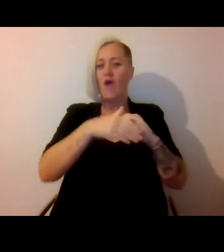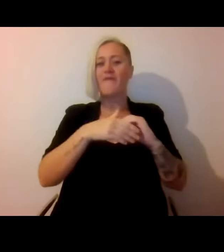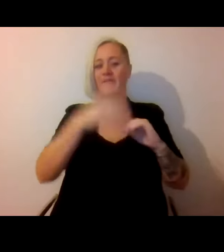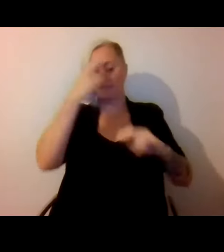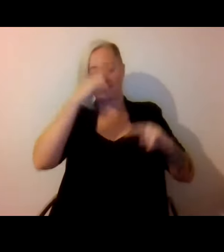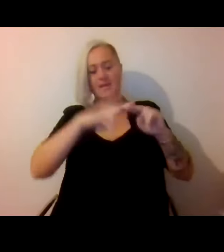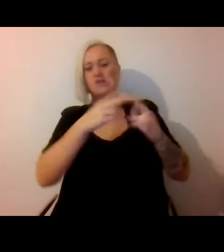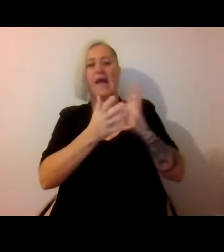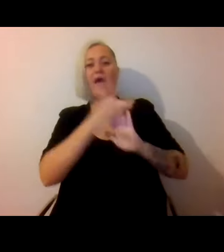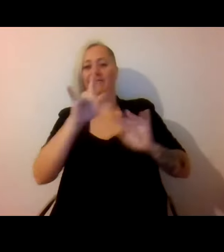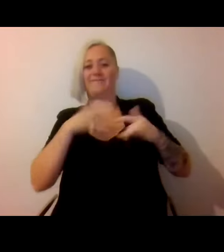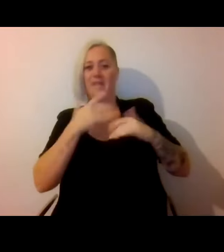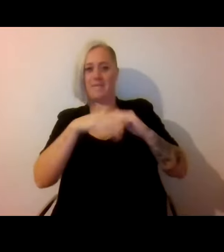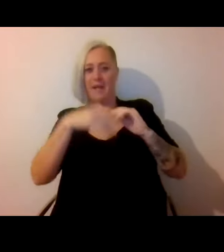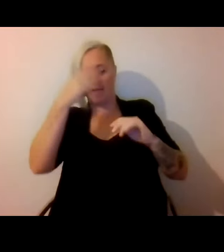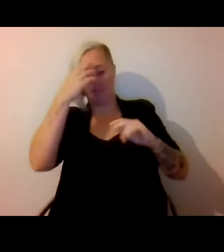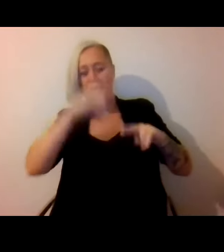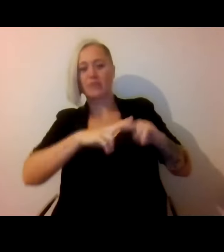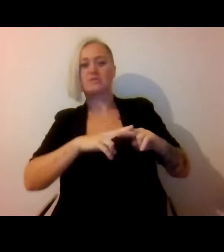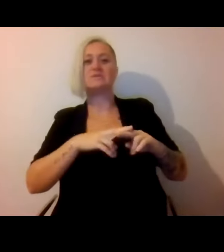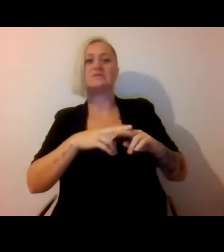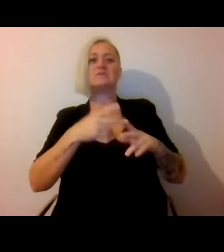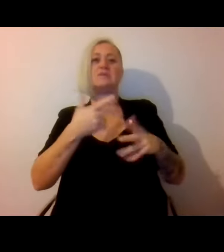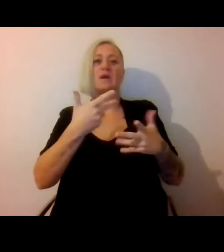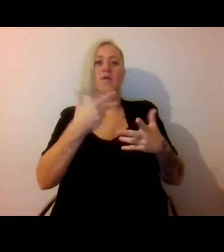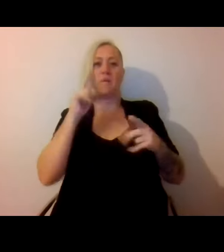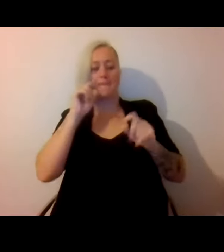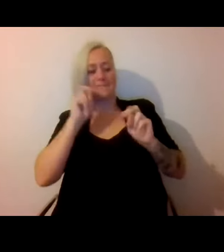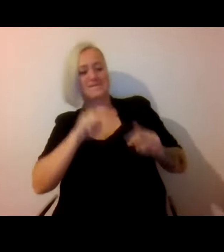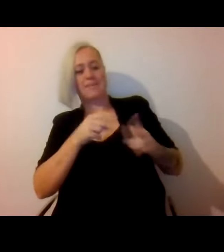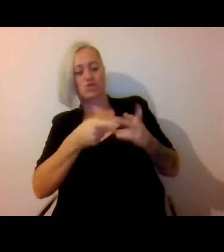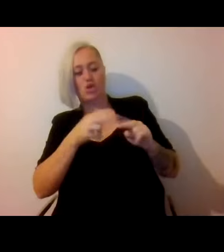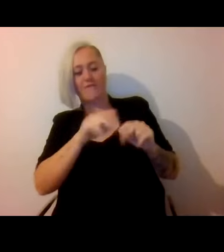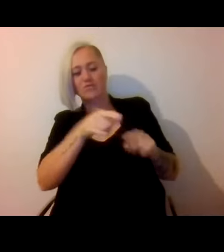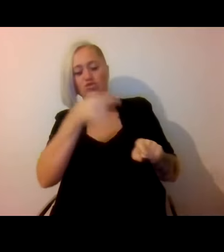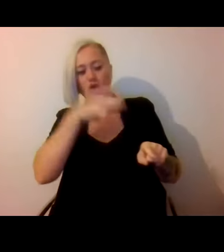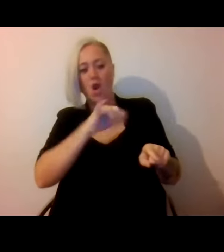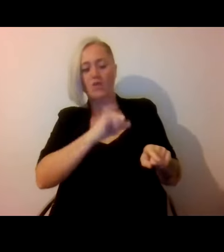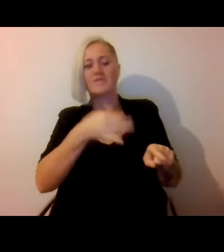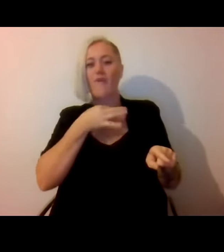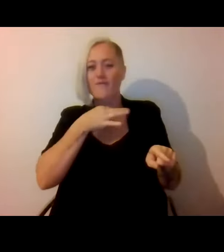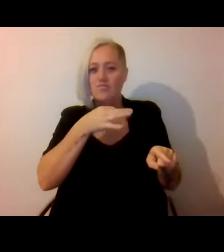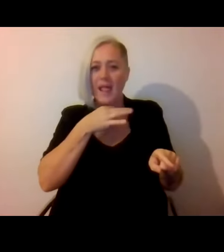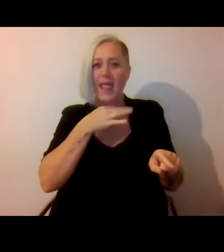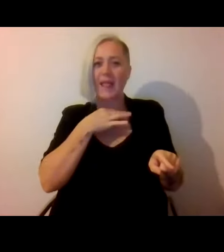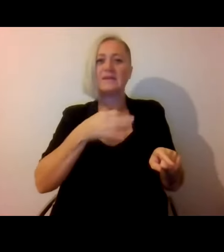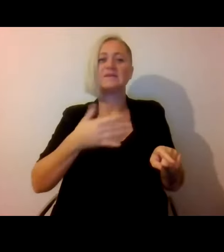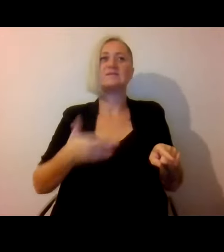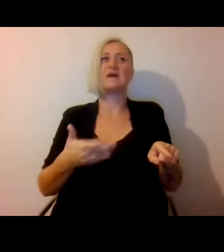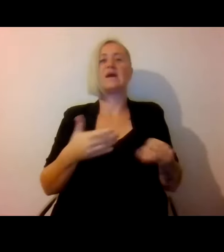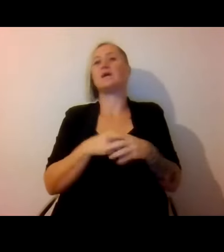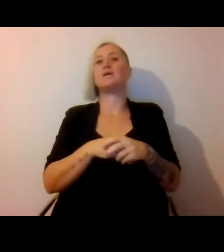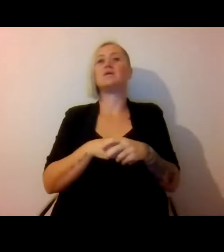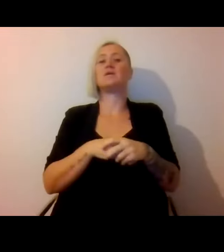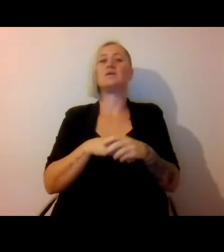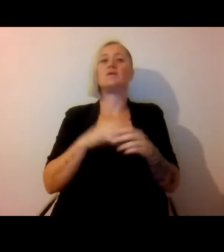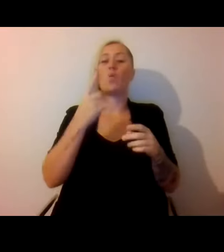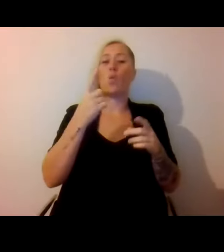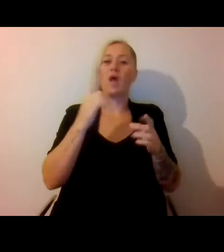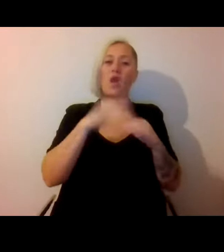parenting, perception of child vulnerability to illnesses, I know it's a funny measure, one on parenting